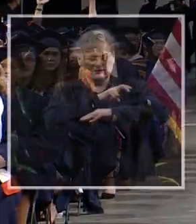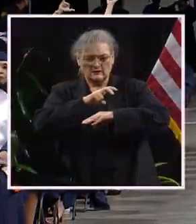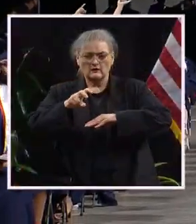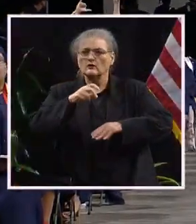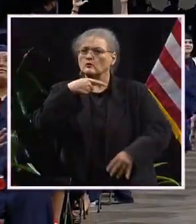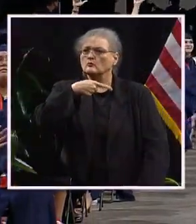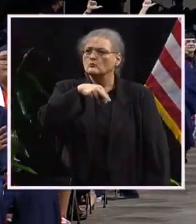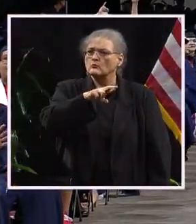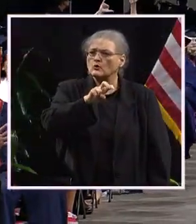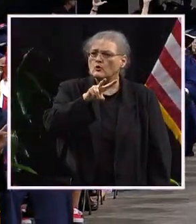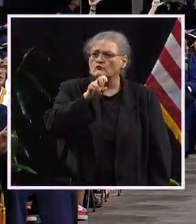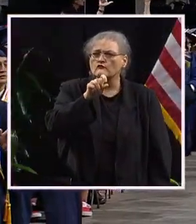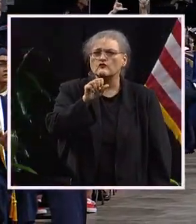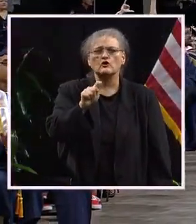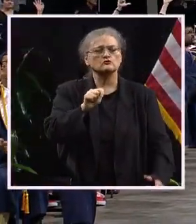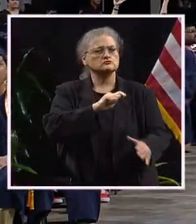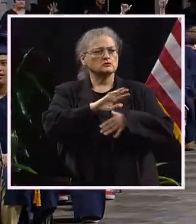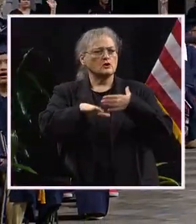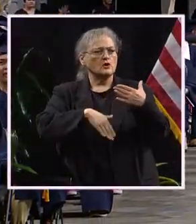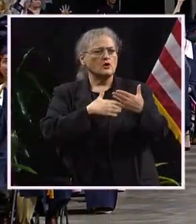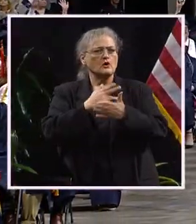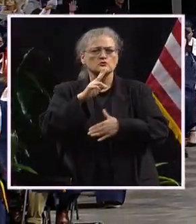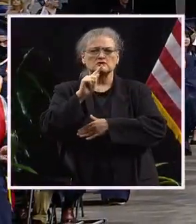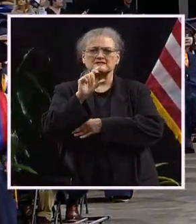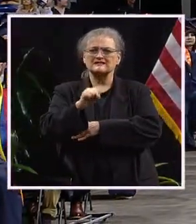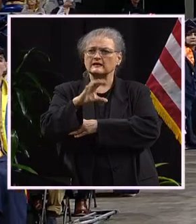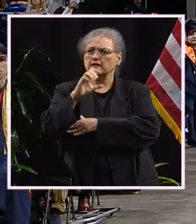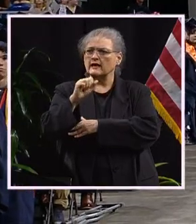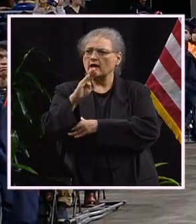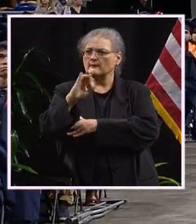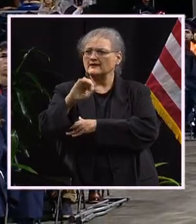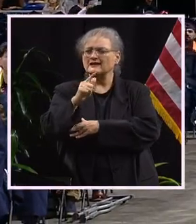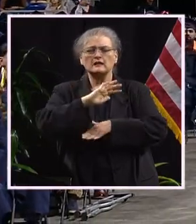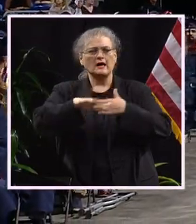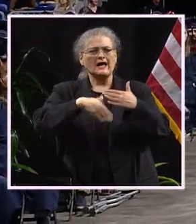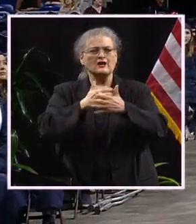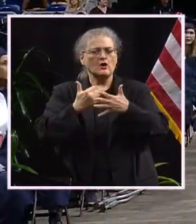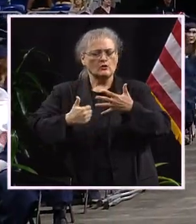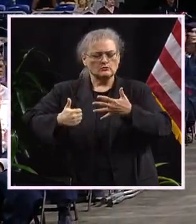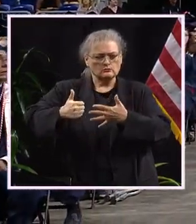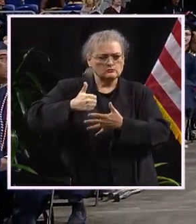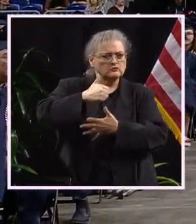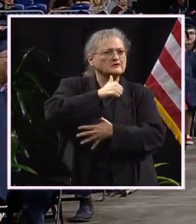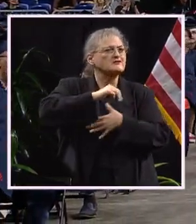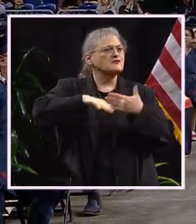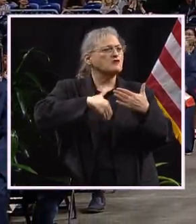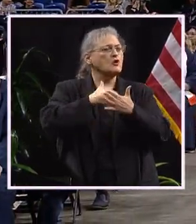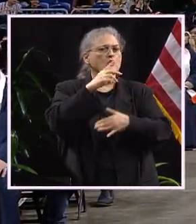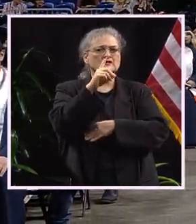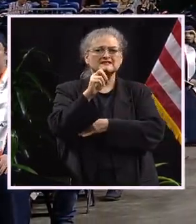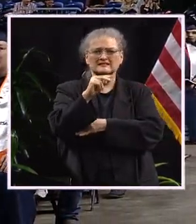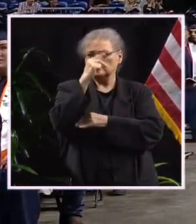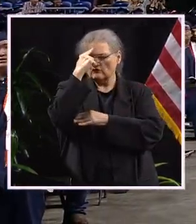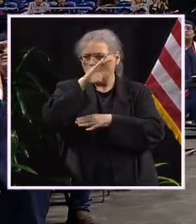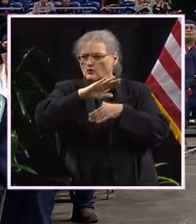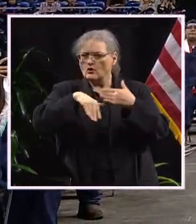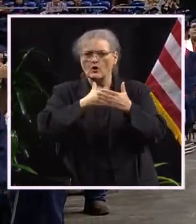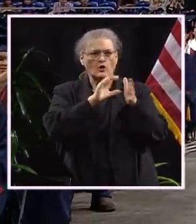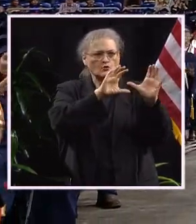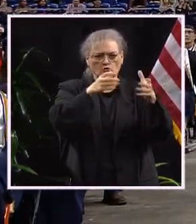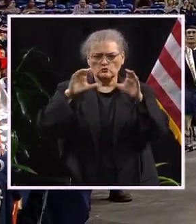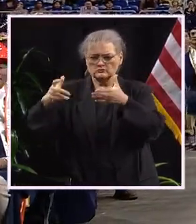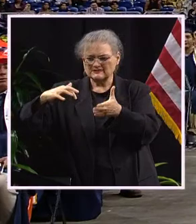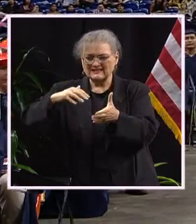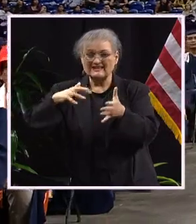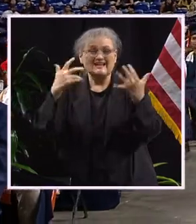Of the Cabinet and University Leadership Council, including academic deans of the colleges at today's ceremony. Let's all give them a round